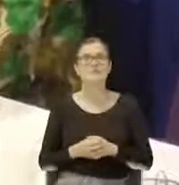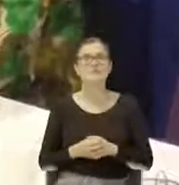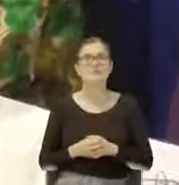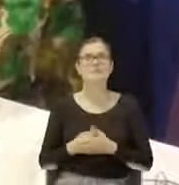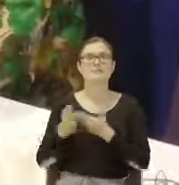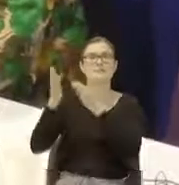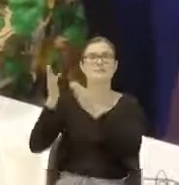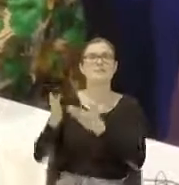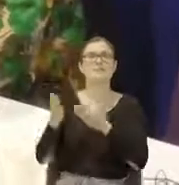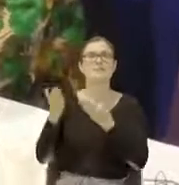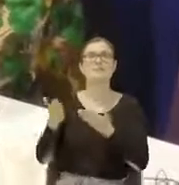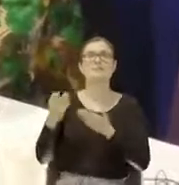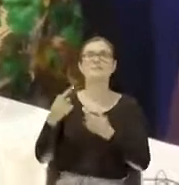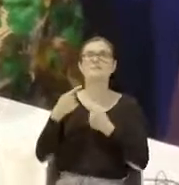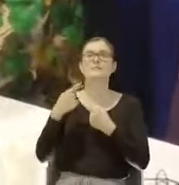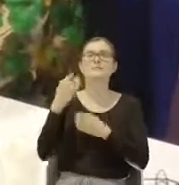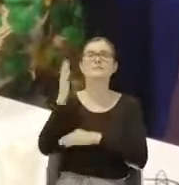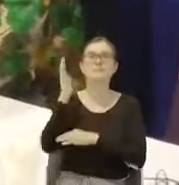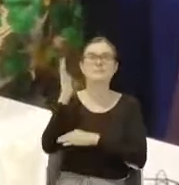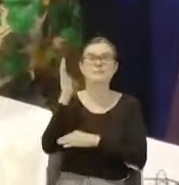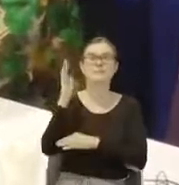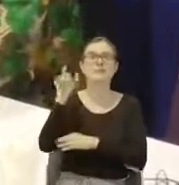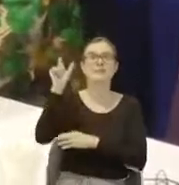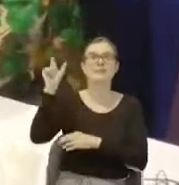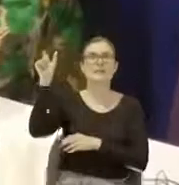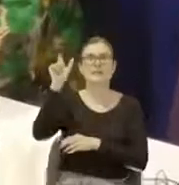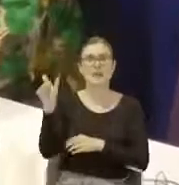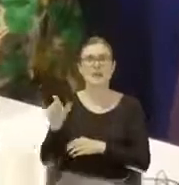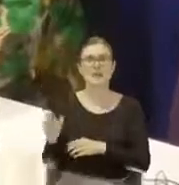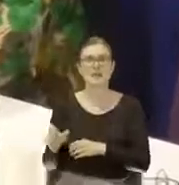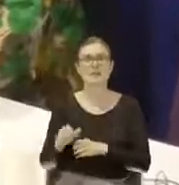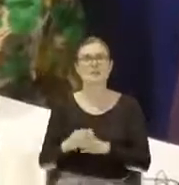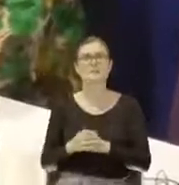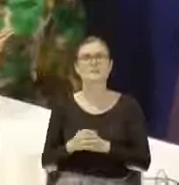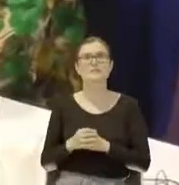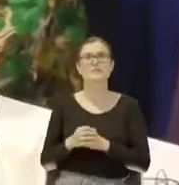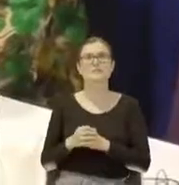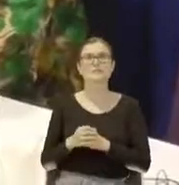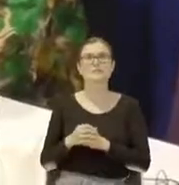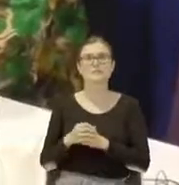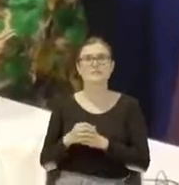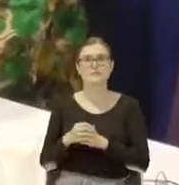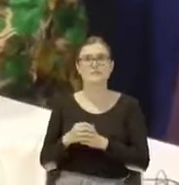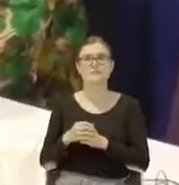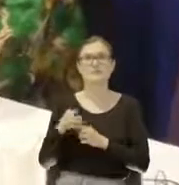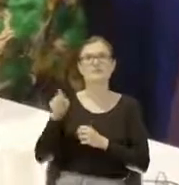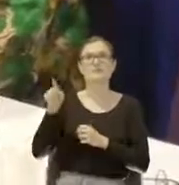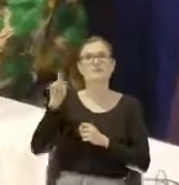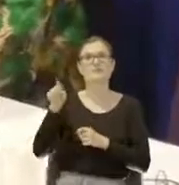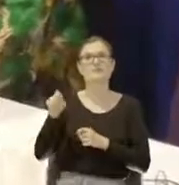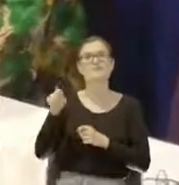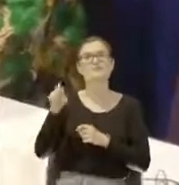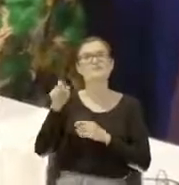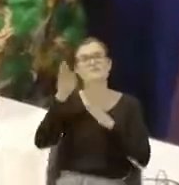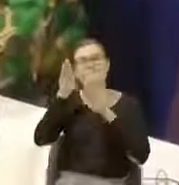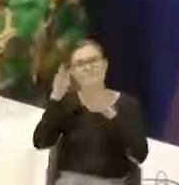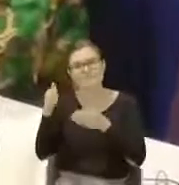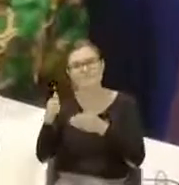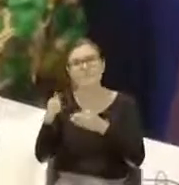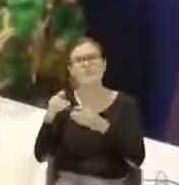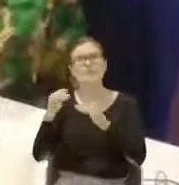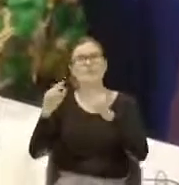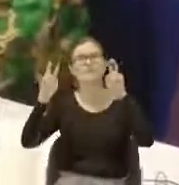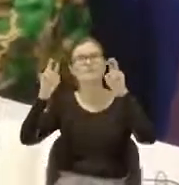SDG localization, intermediary cities, sustainable urbanization were all embedded in the G20 language